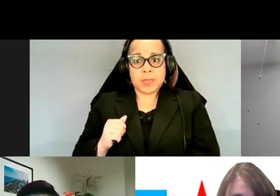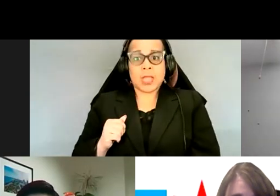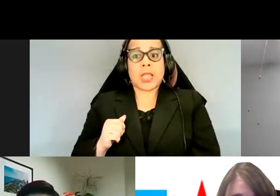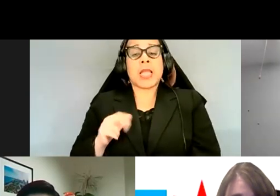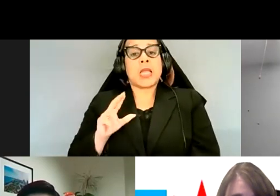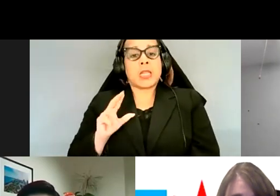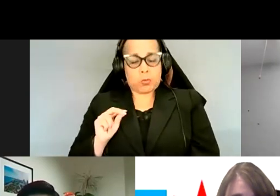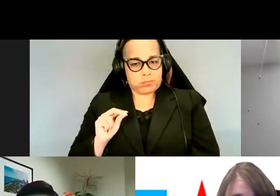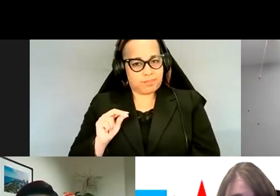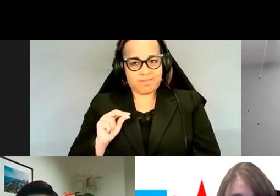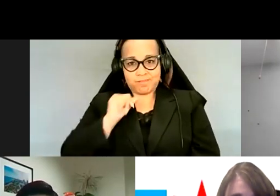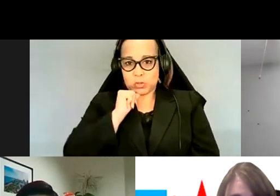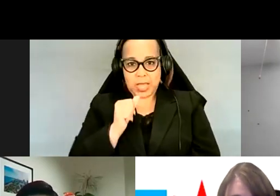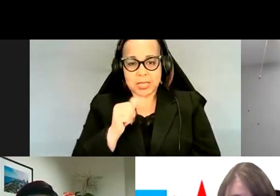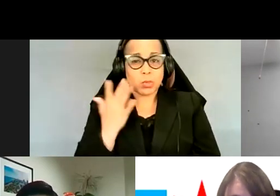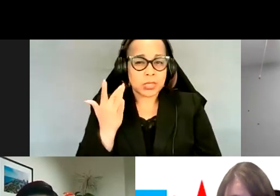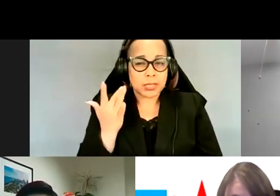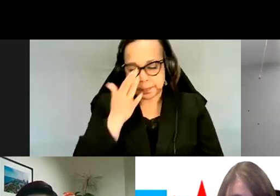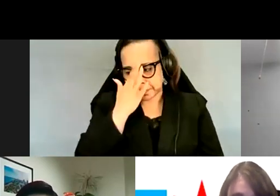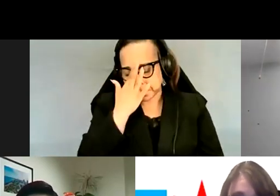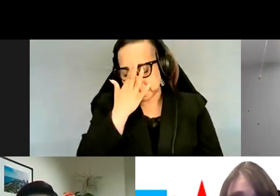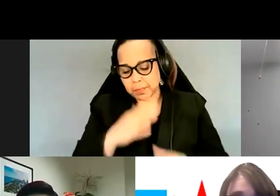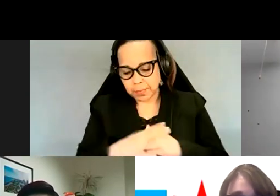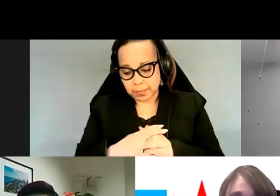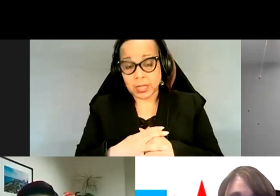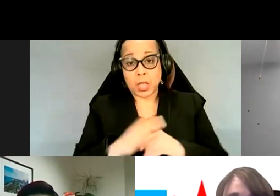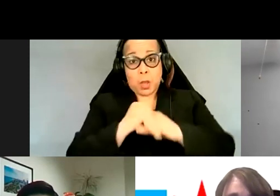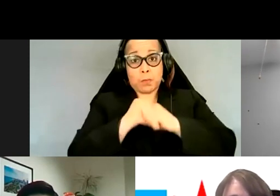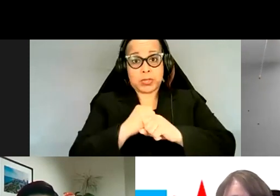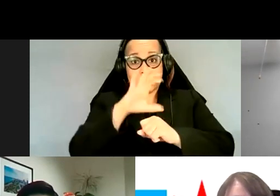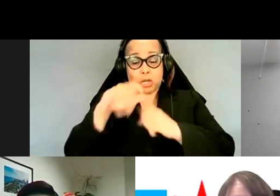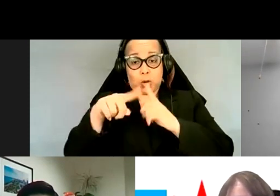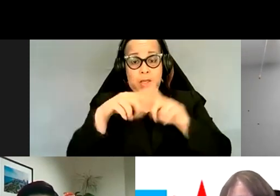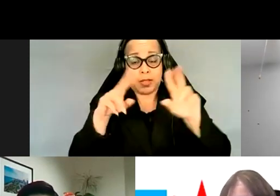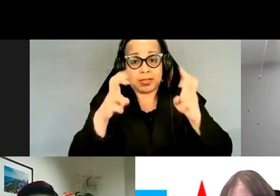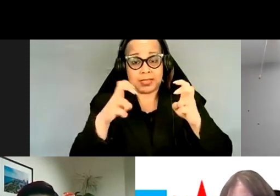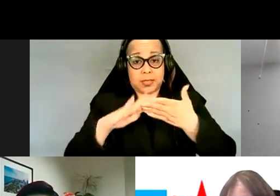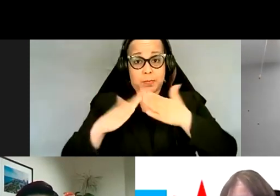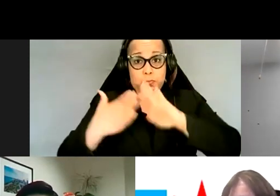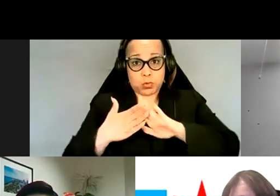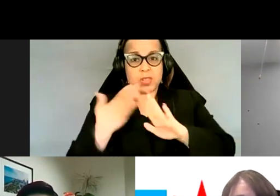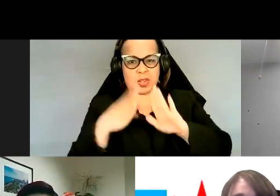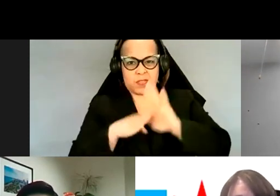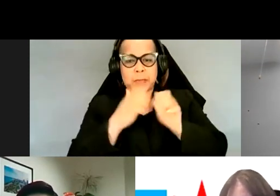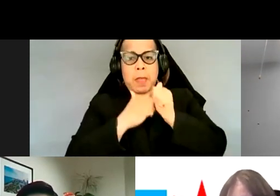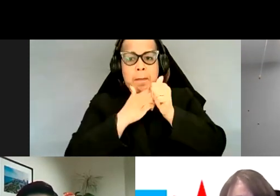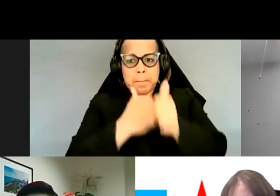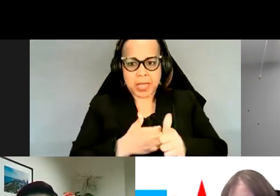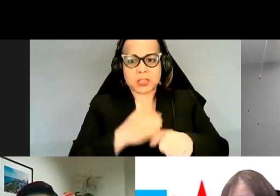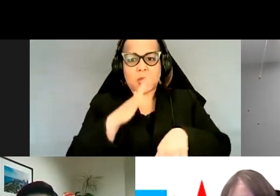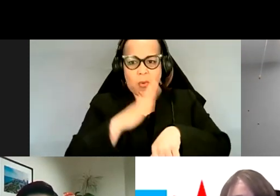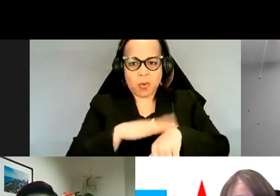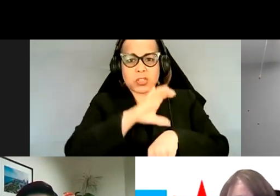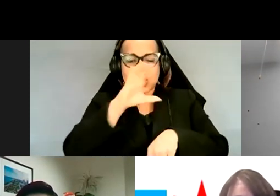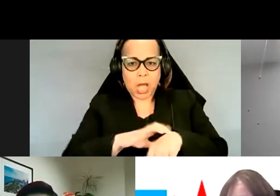No, you are not. And the reason for that is that the Protect Chicago Plus communities were developed based on the Chicago Department